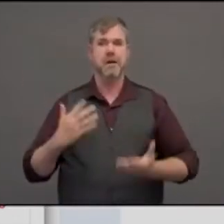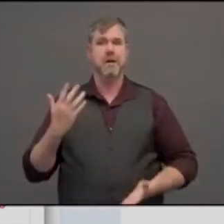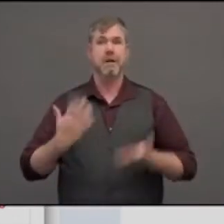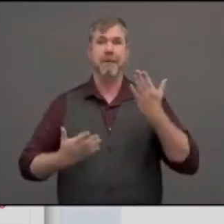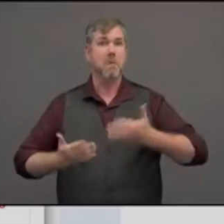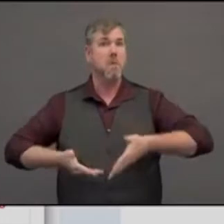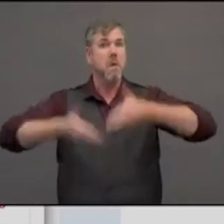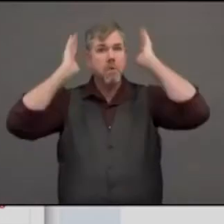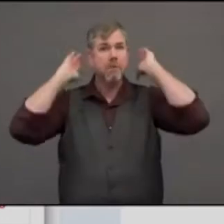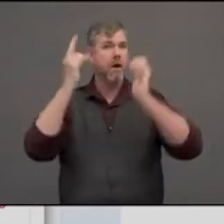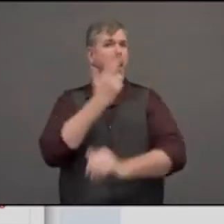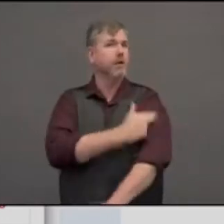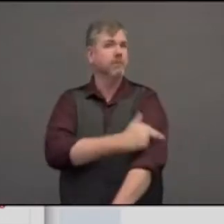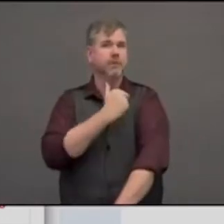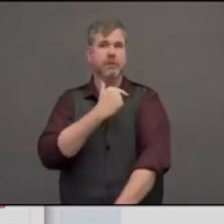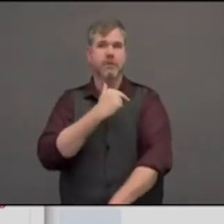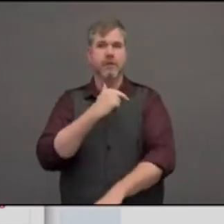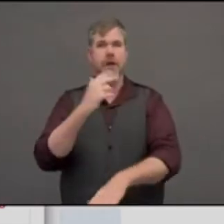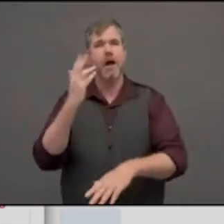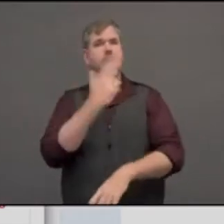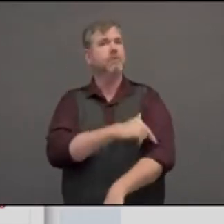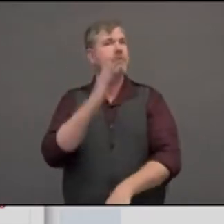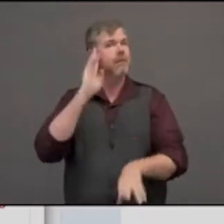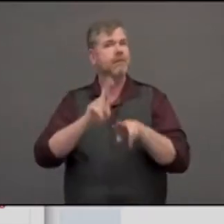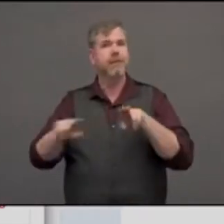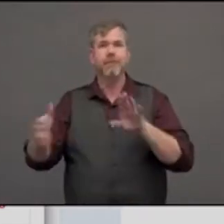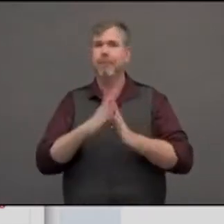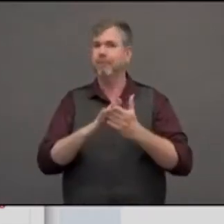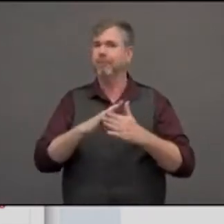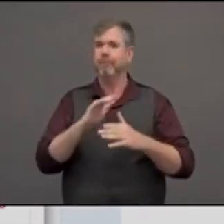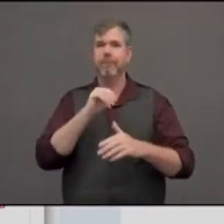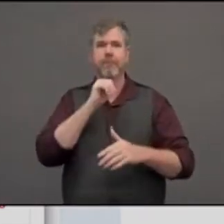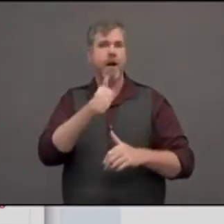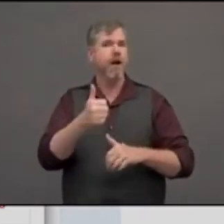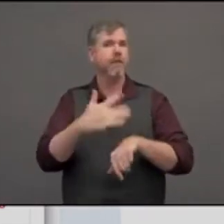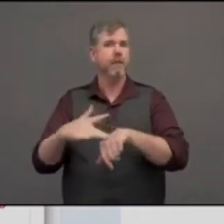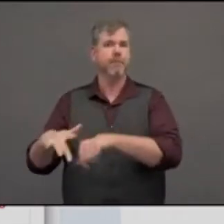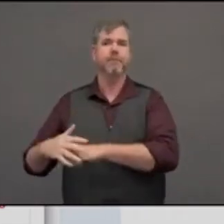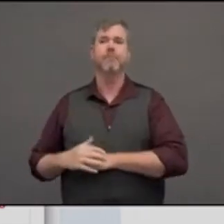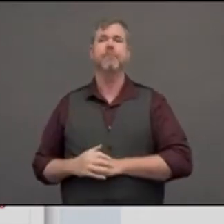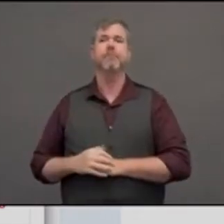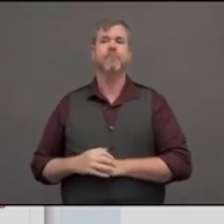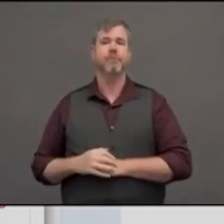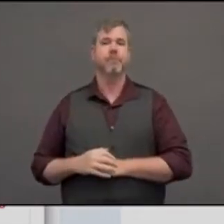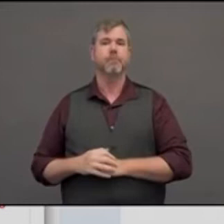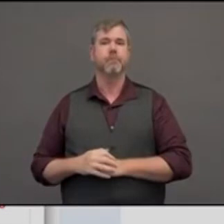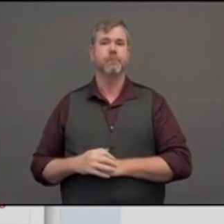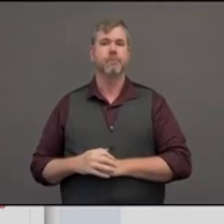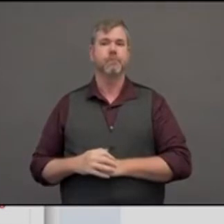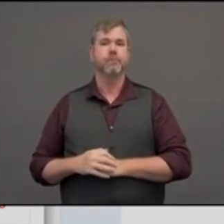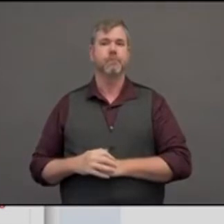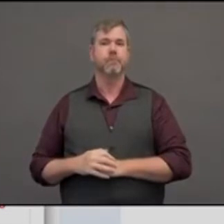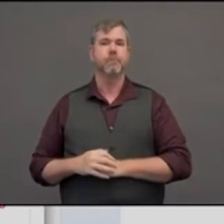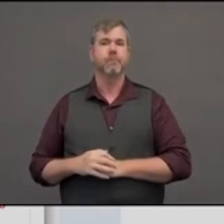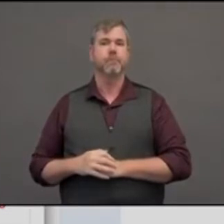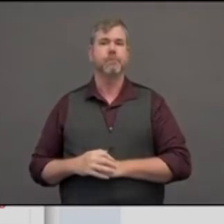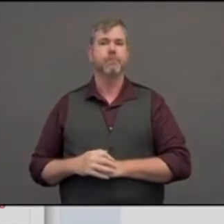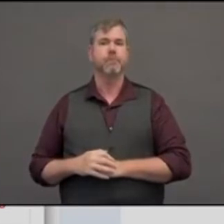COVID preparedness is below international standards. And you can see here that